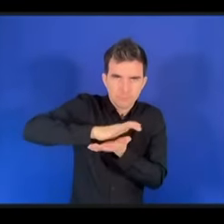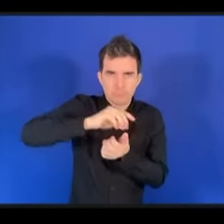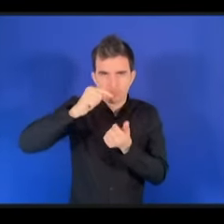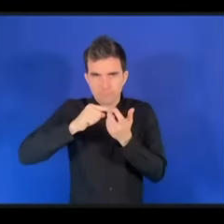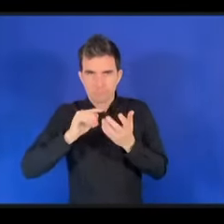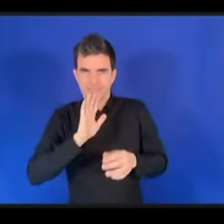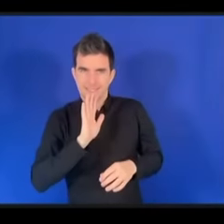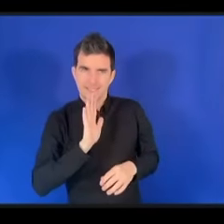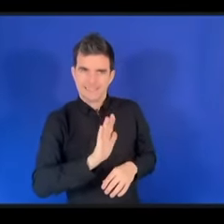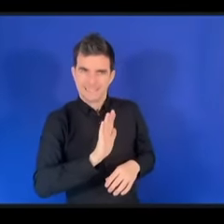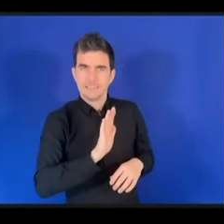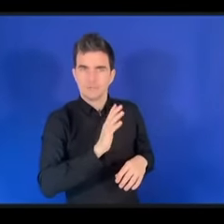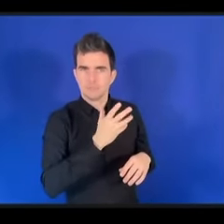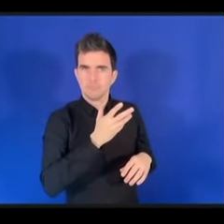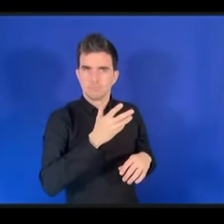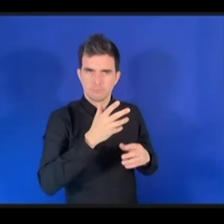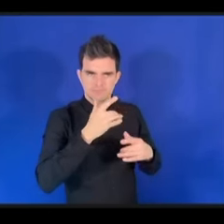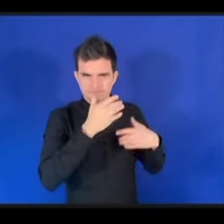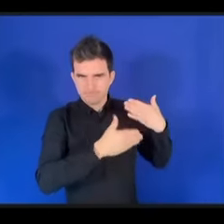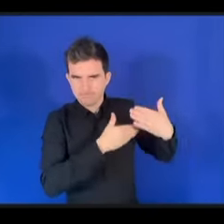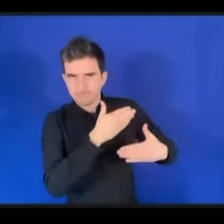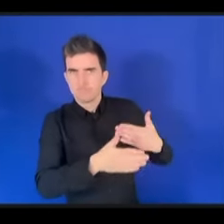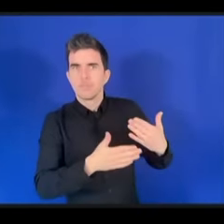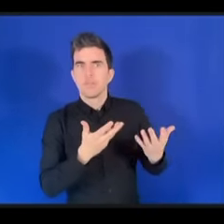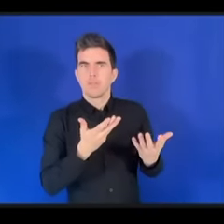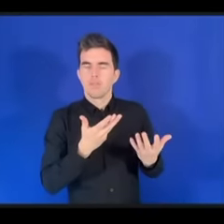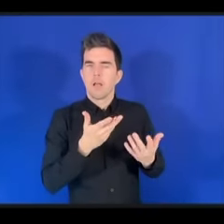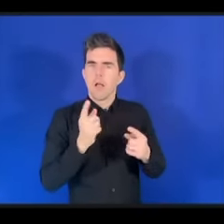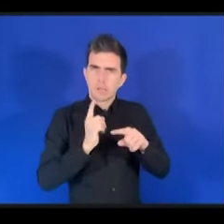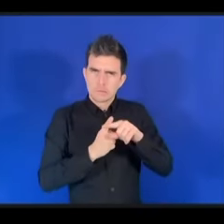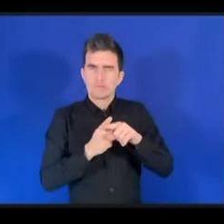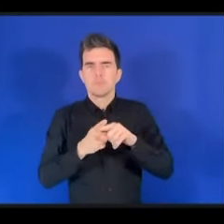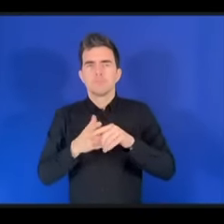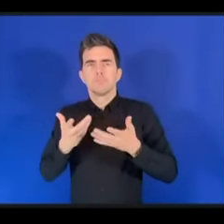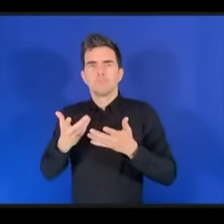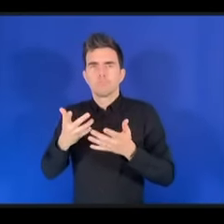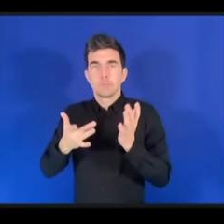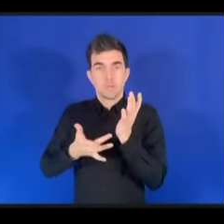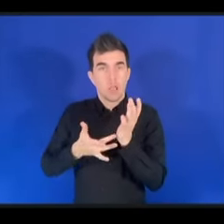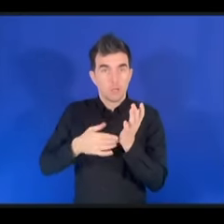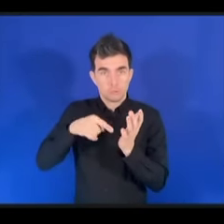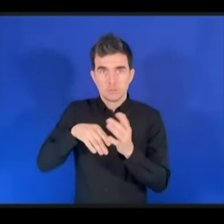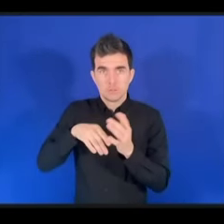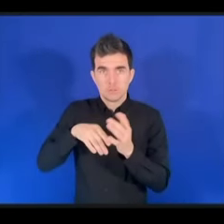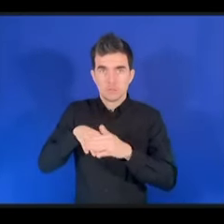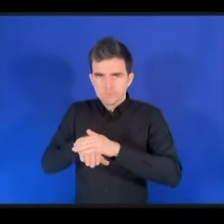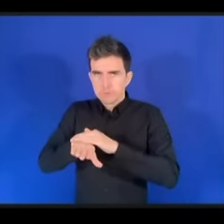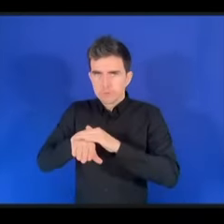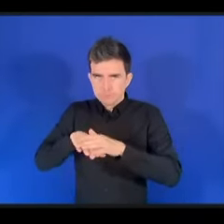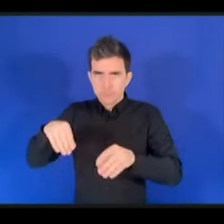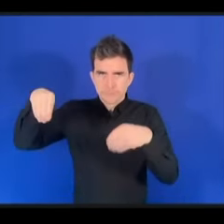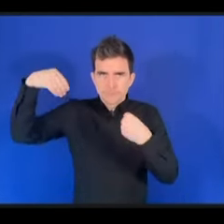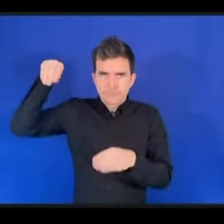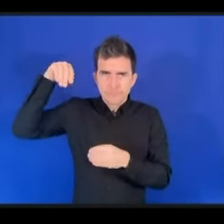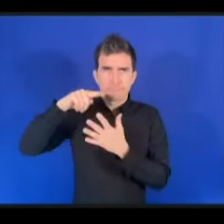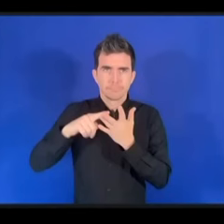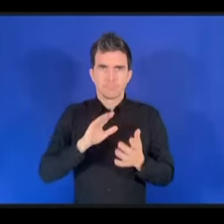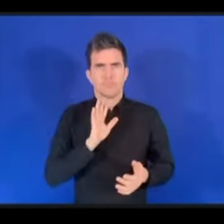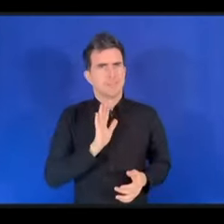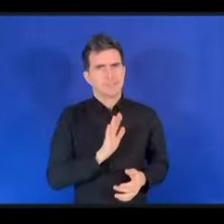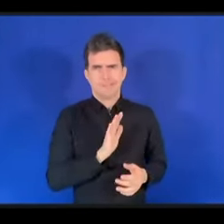now converted to the manufacturing technology for semiconductors and other high-tech